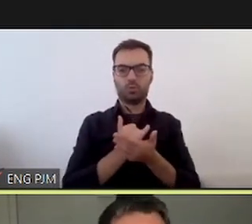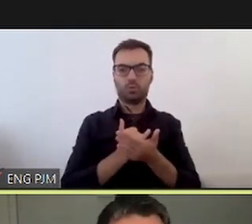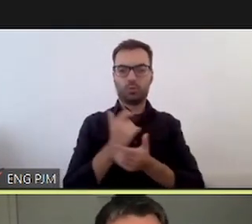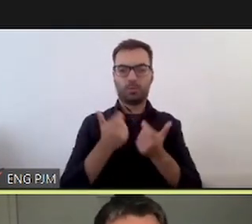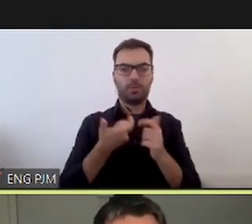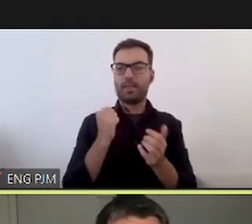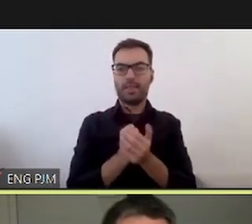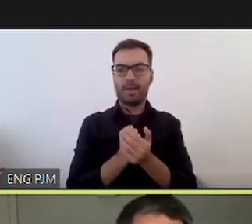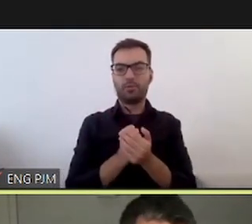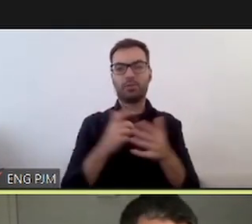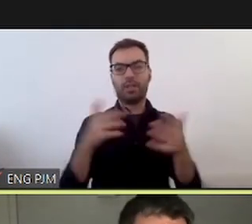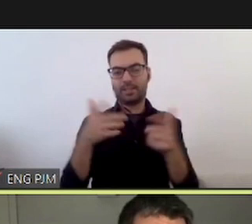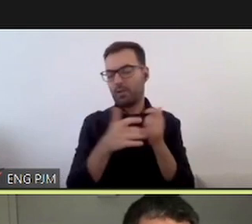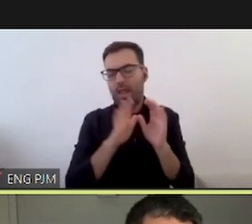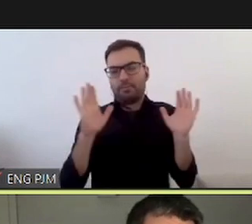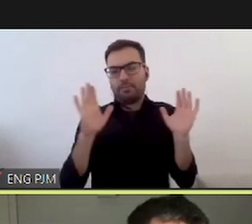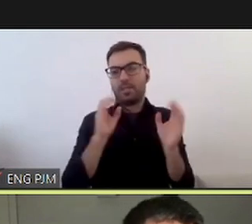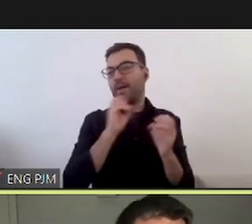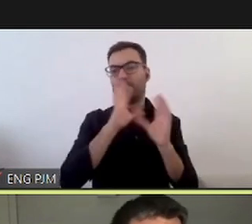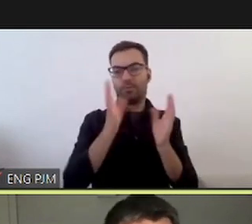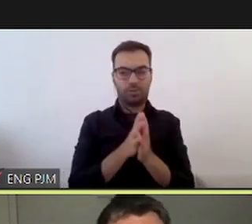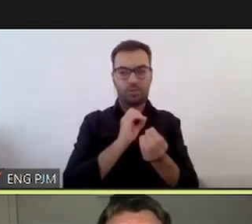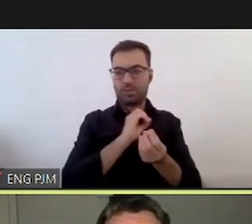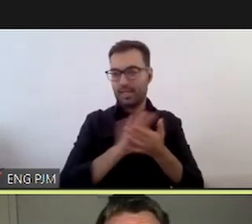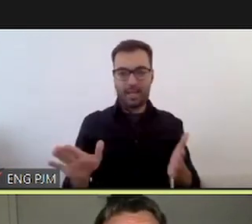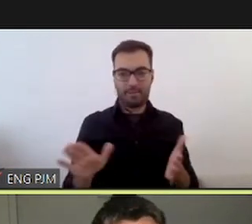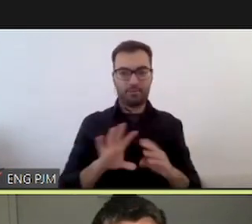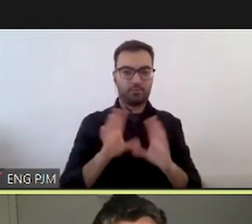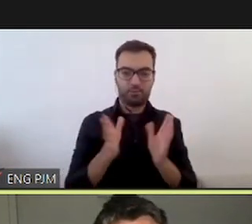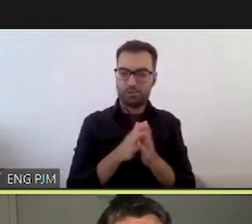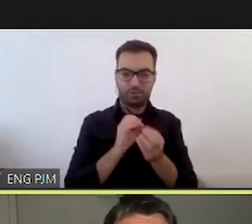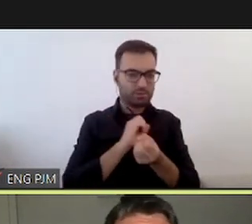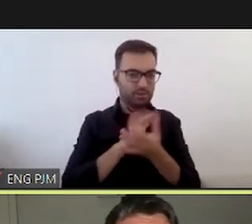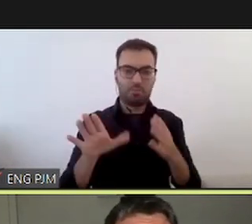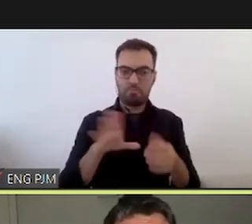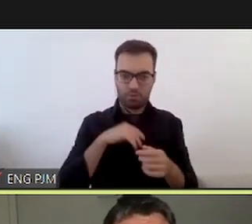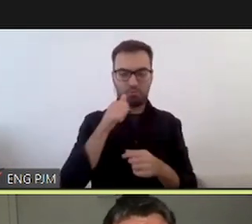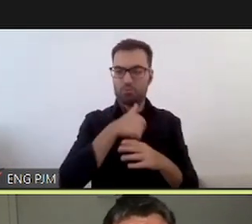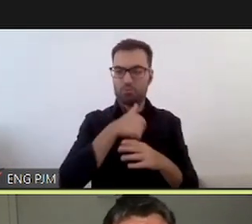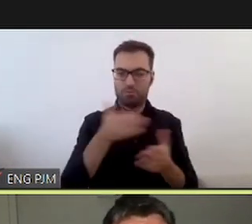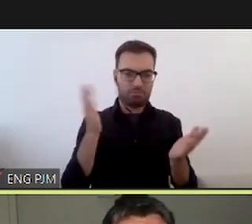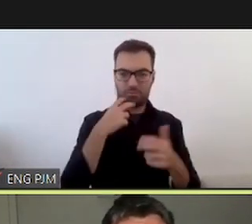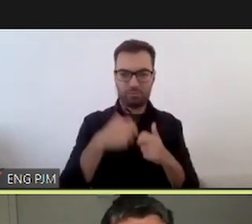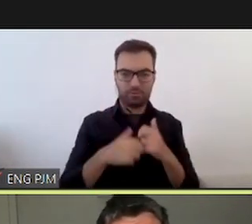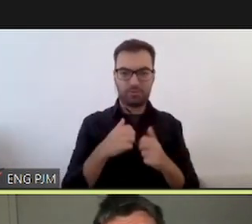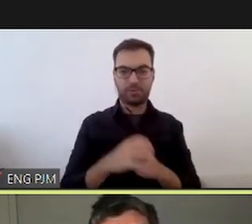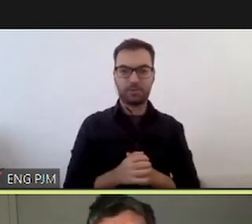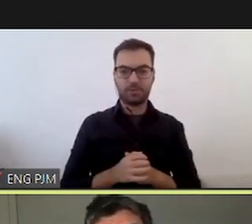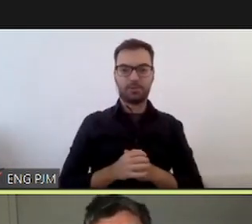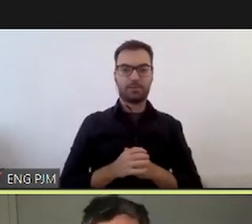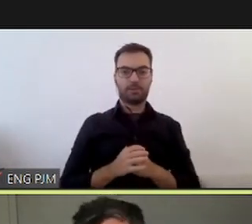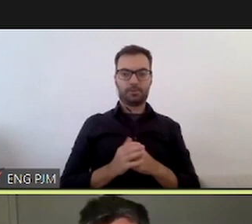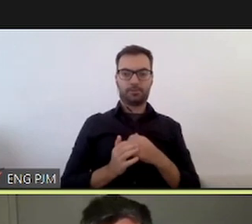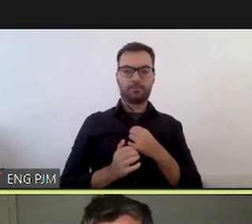necessarily go to the exam, but this is for free. Still is for free, so you can try your thing.